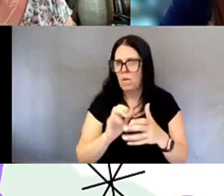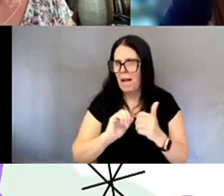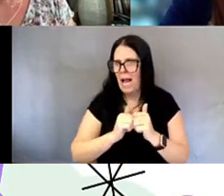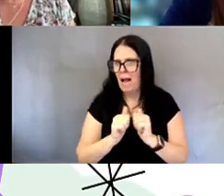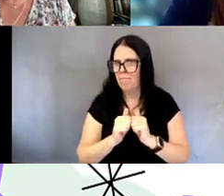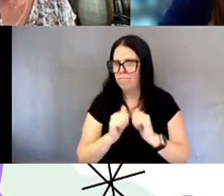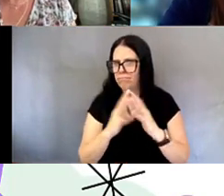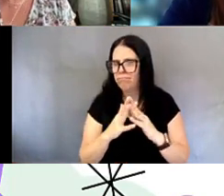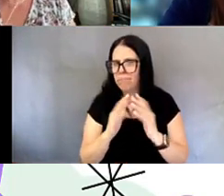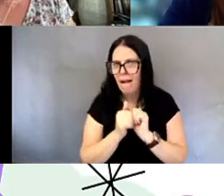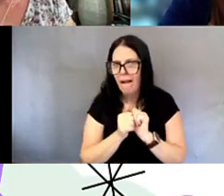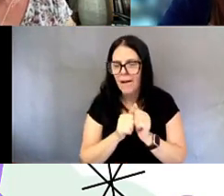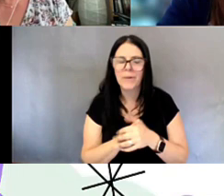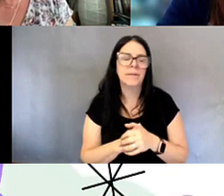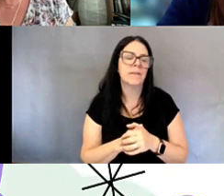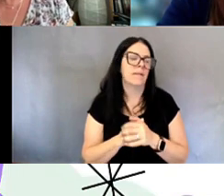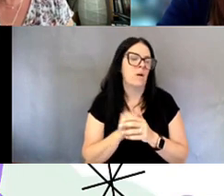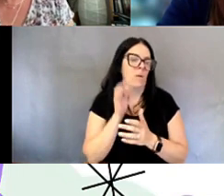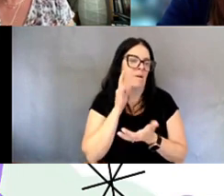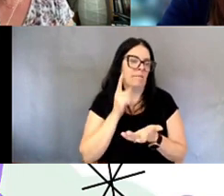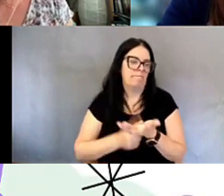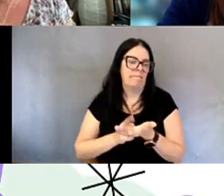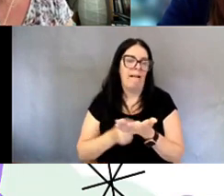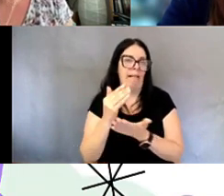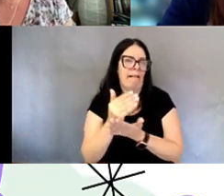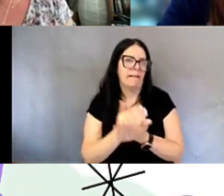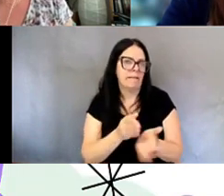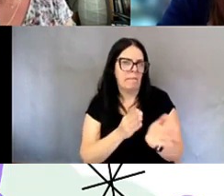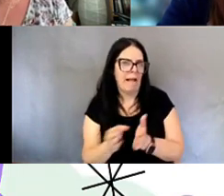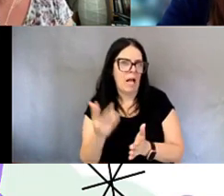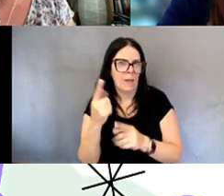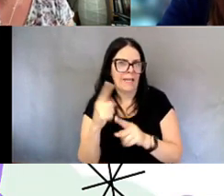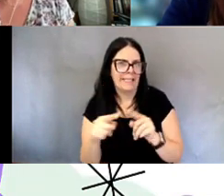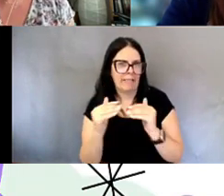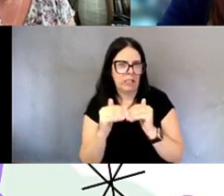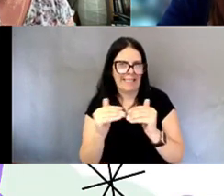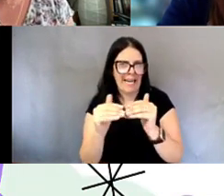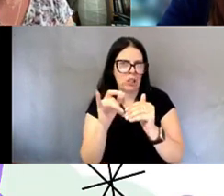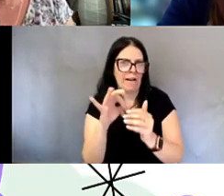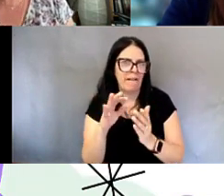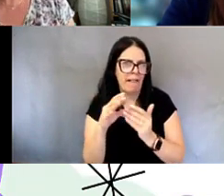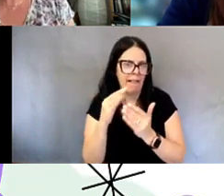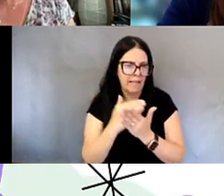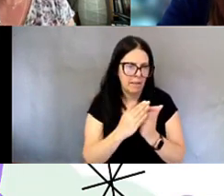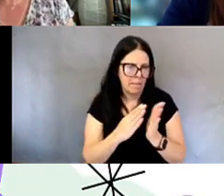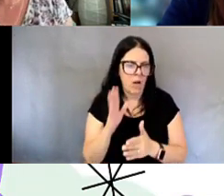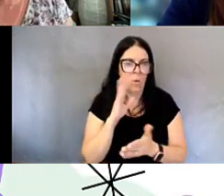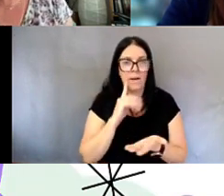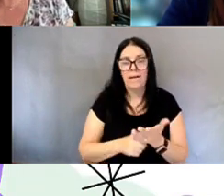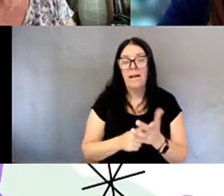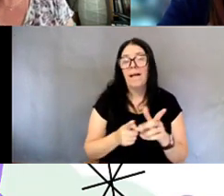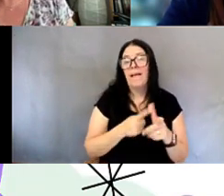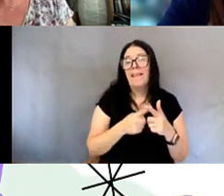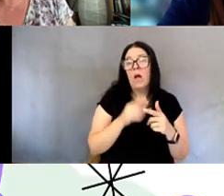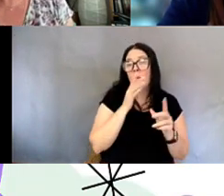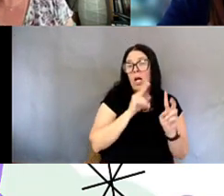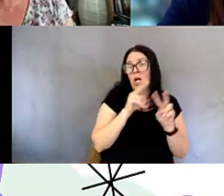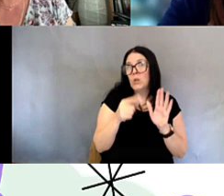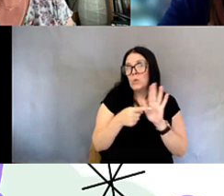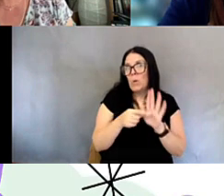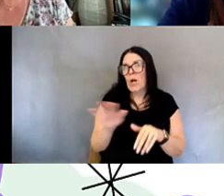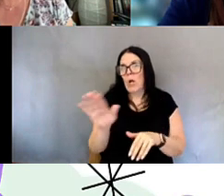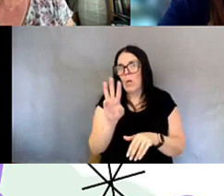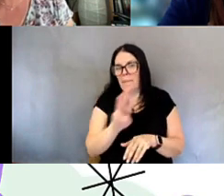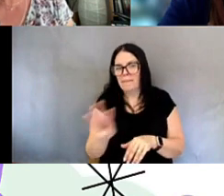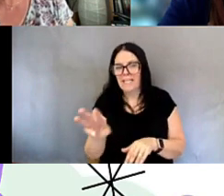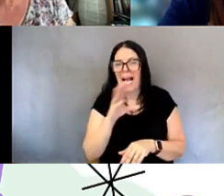We'll talk about the 3 stages of lesson planning and explore that with you together. There will be a sneak peek at the website and